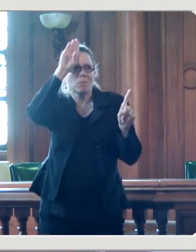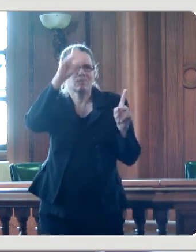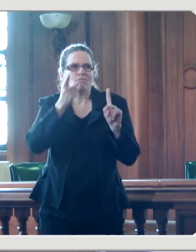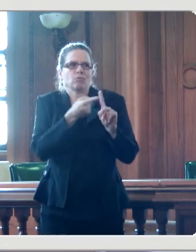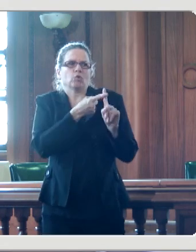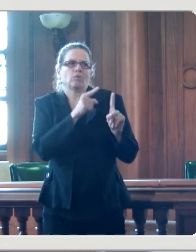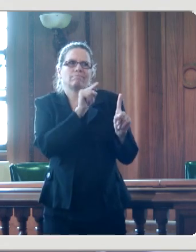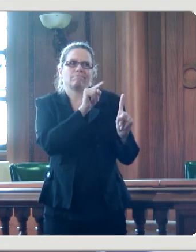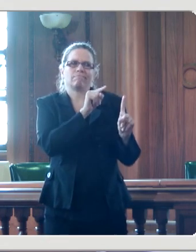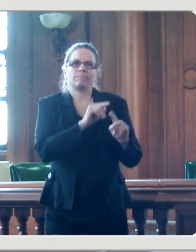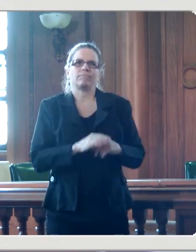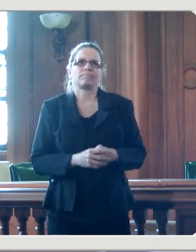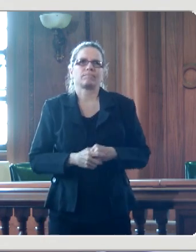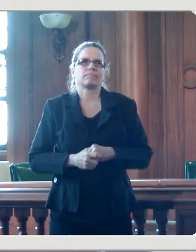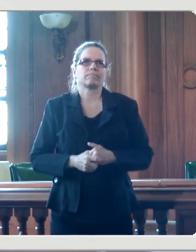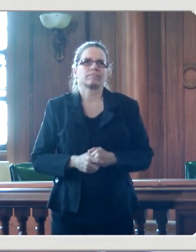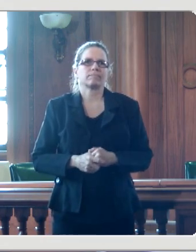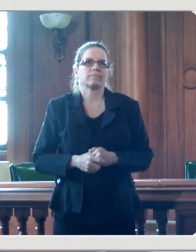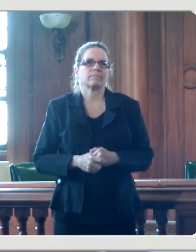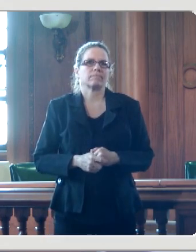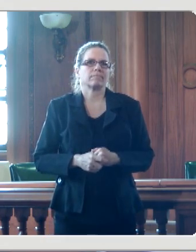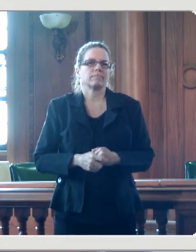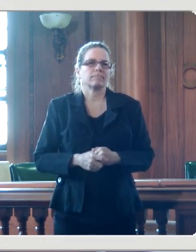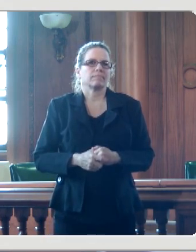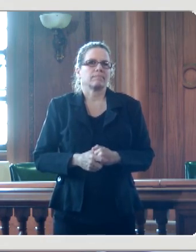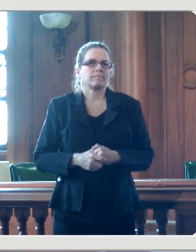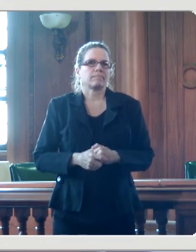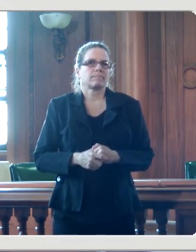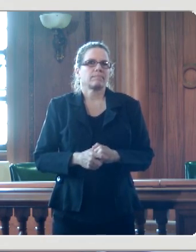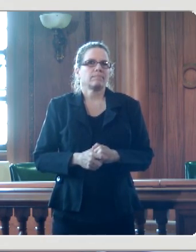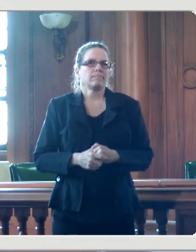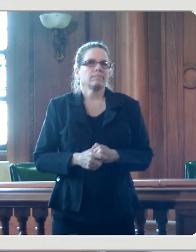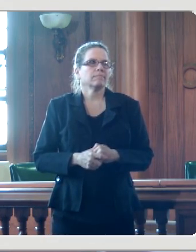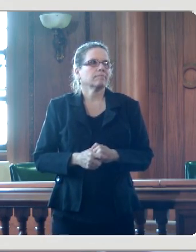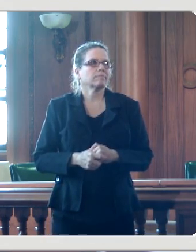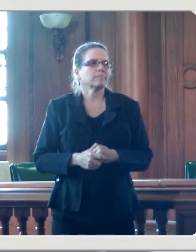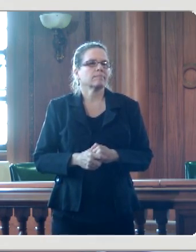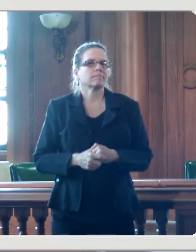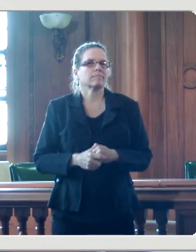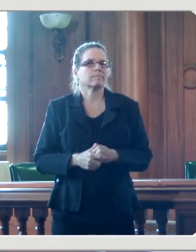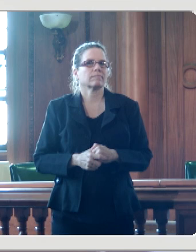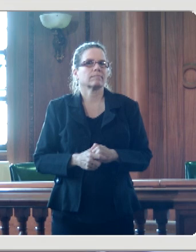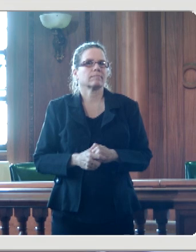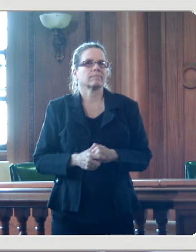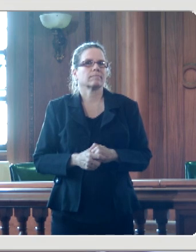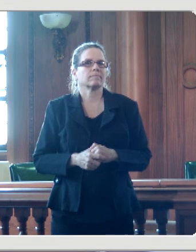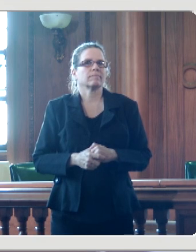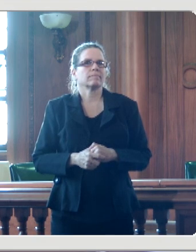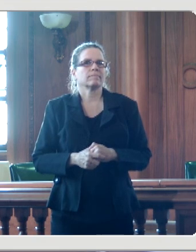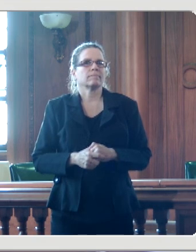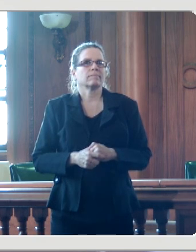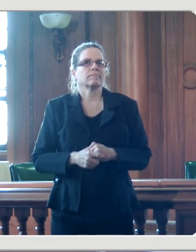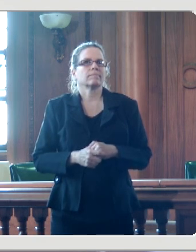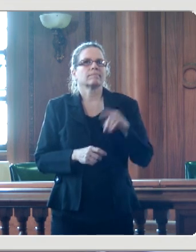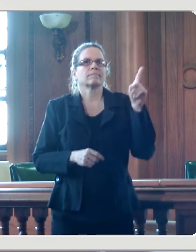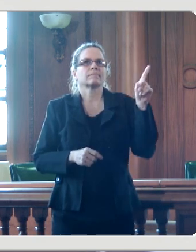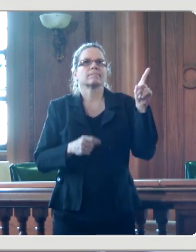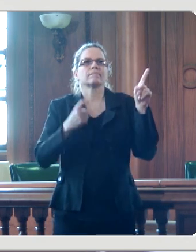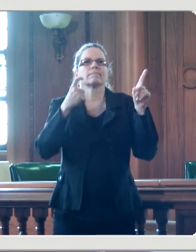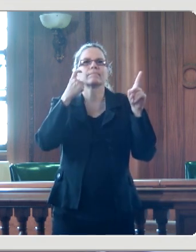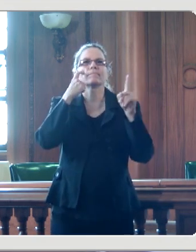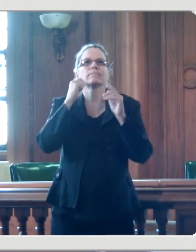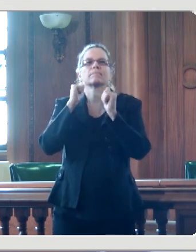you know, we can only move forward now, but months and months and months ago that National Defense Act should have been kicked in to